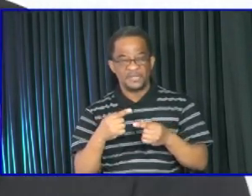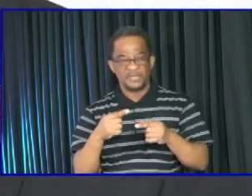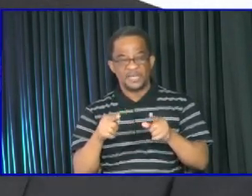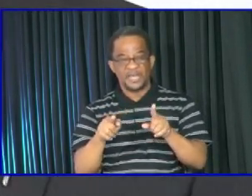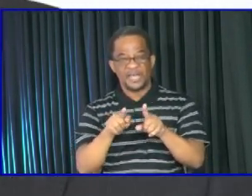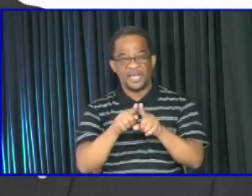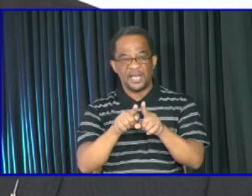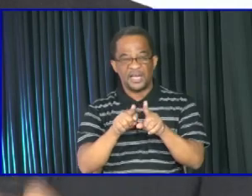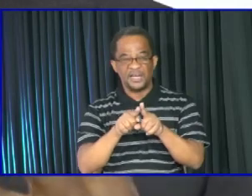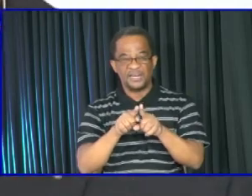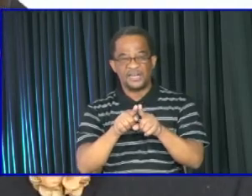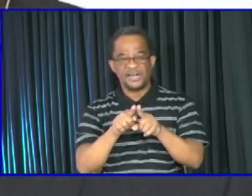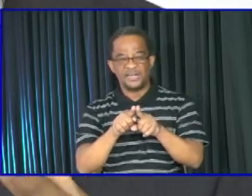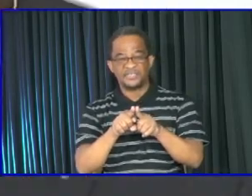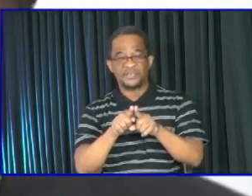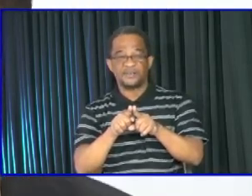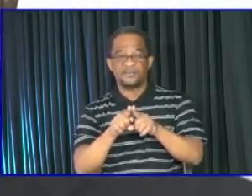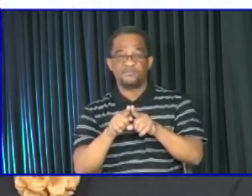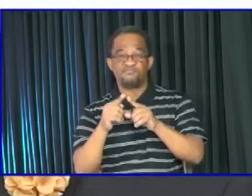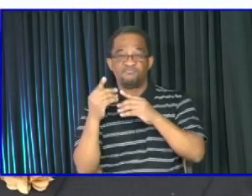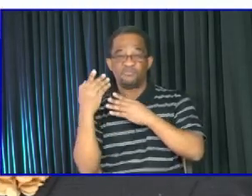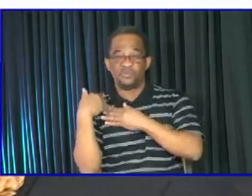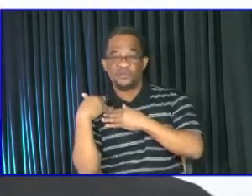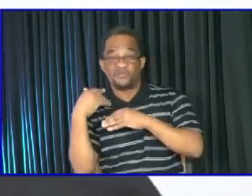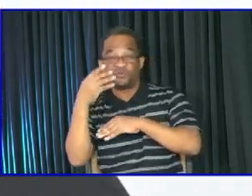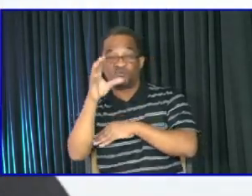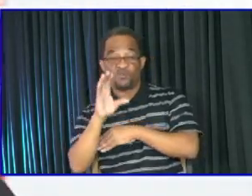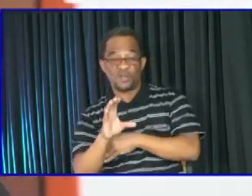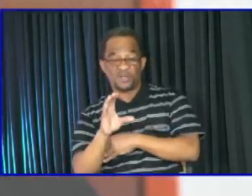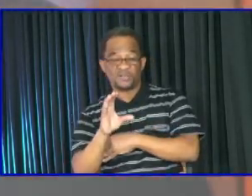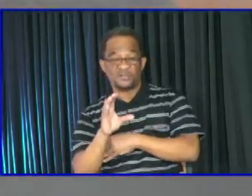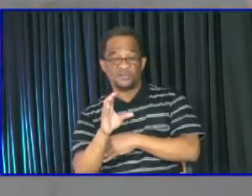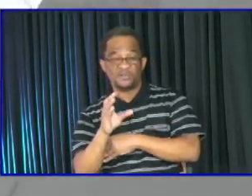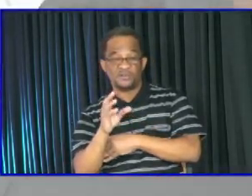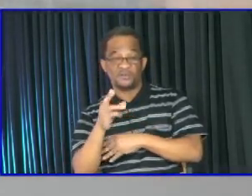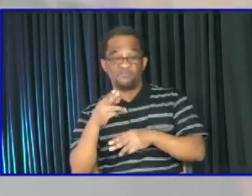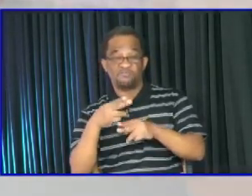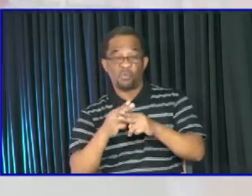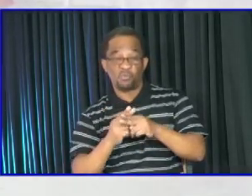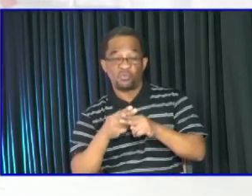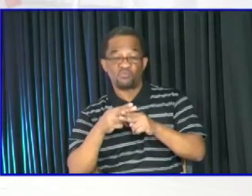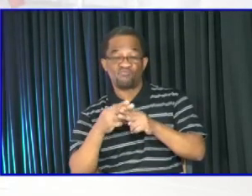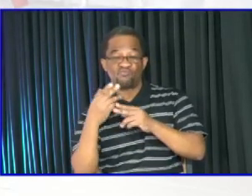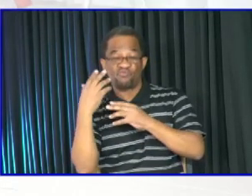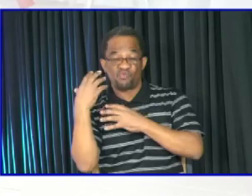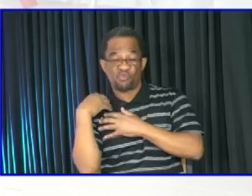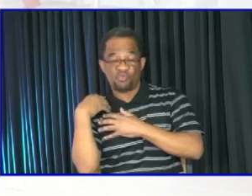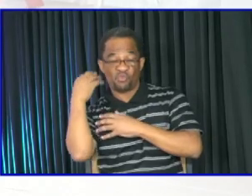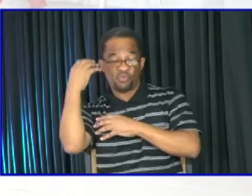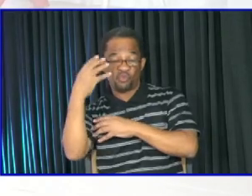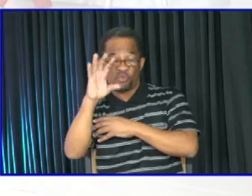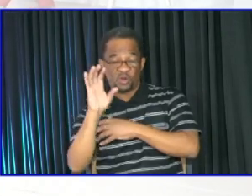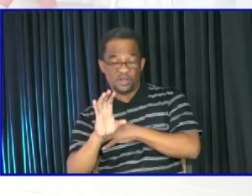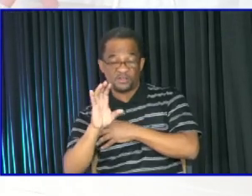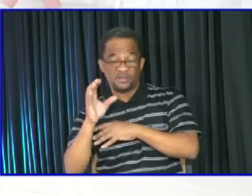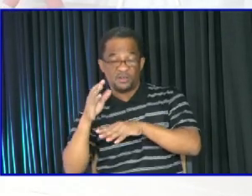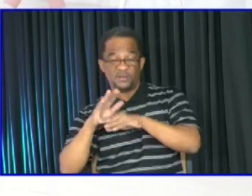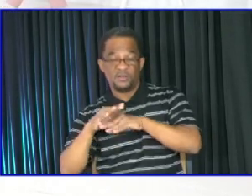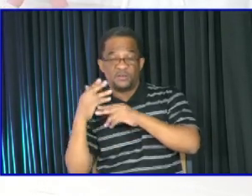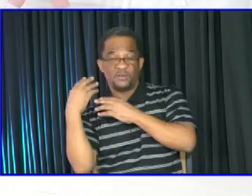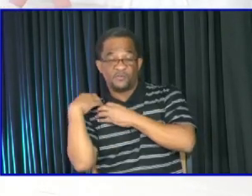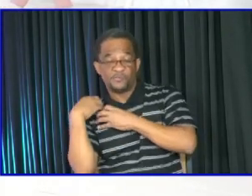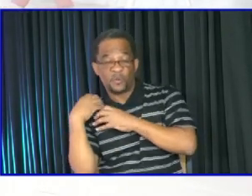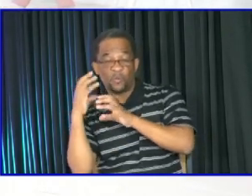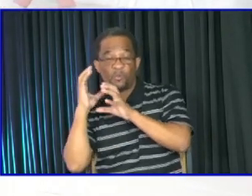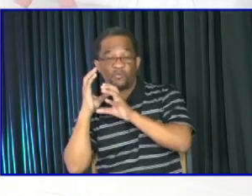the 300-pound cross. He makes his way. He makes his way.